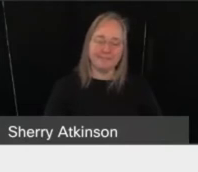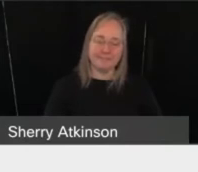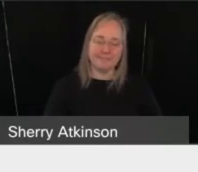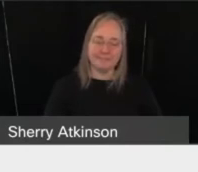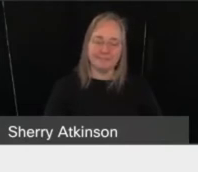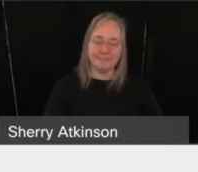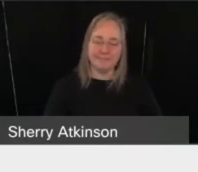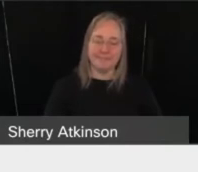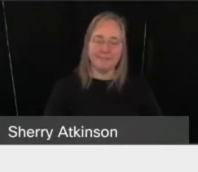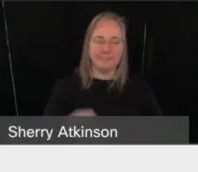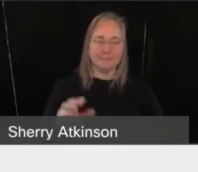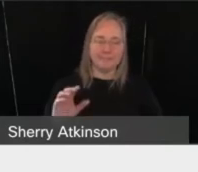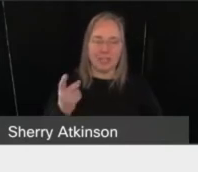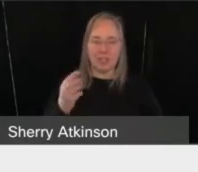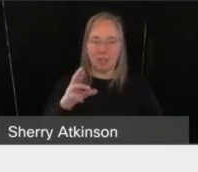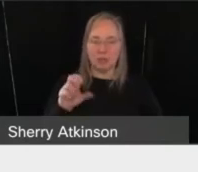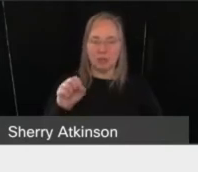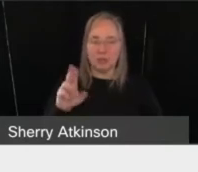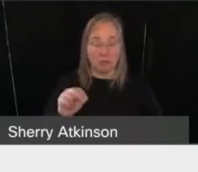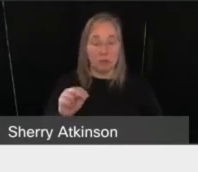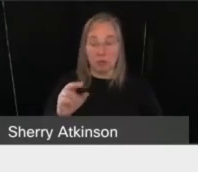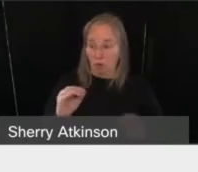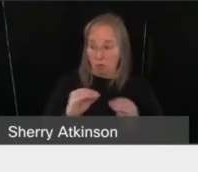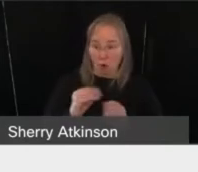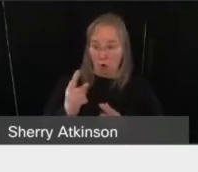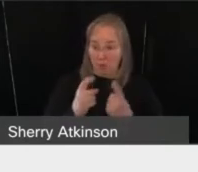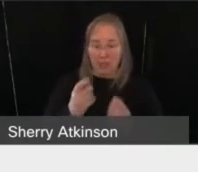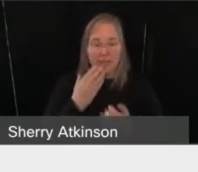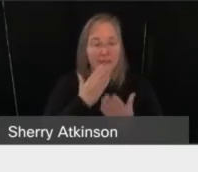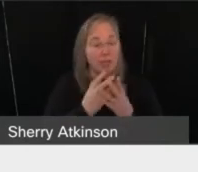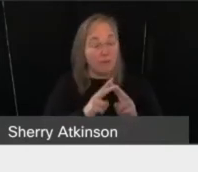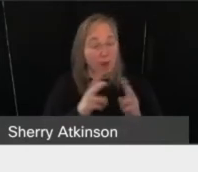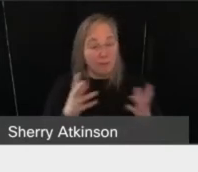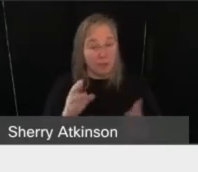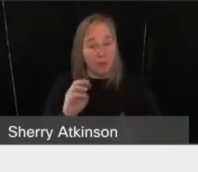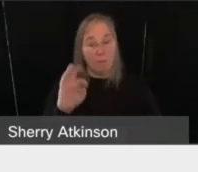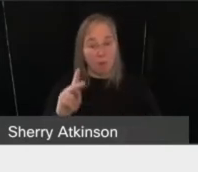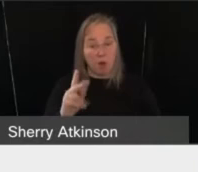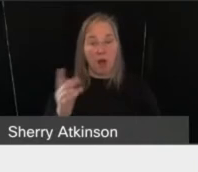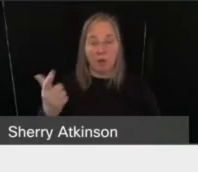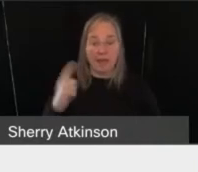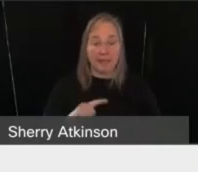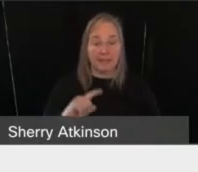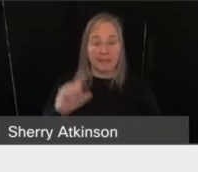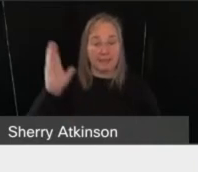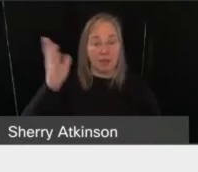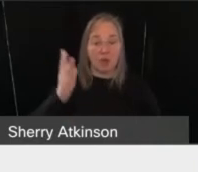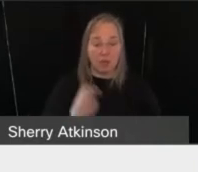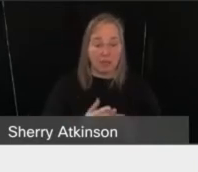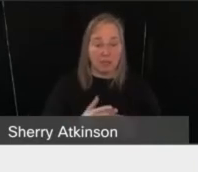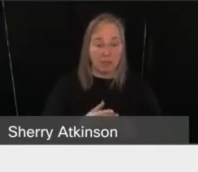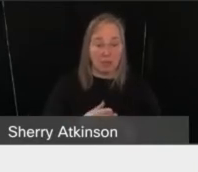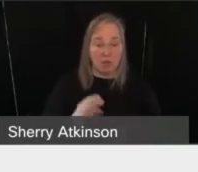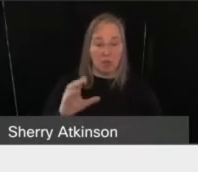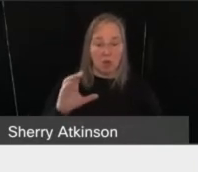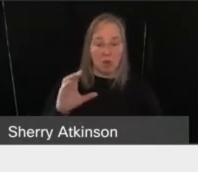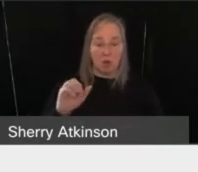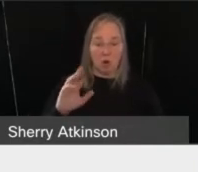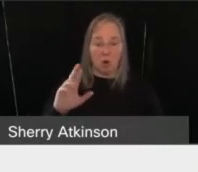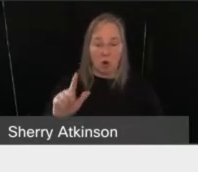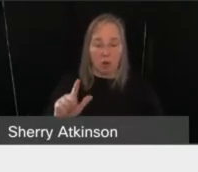Okay. Well, if no more questions, thank you very much, Mark. Our next speaker is Carl DeLorenzo. Carl, are you